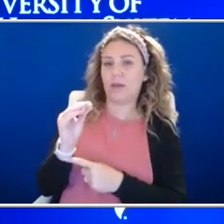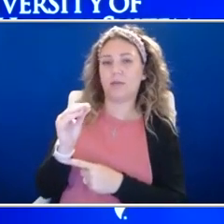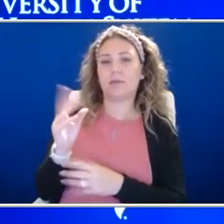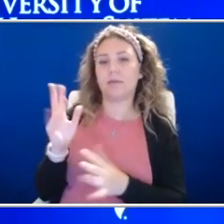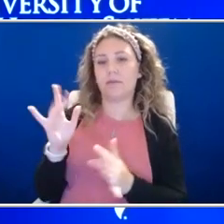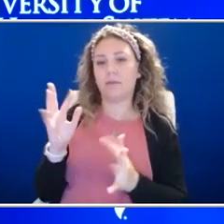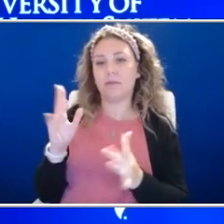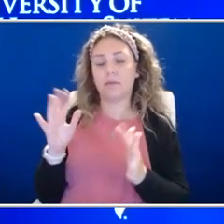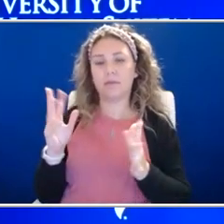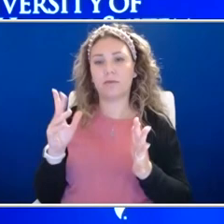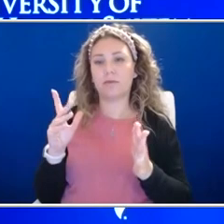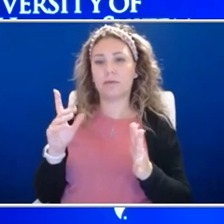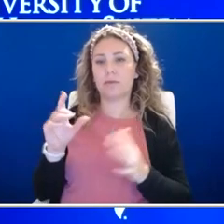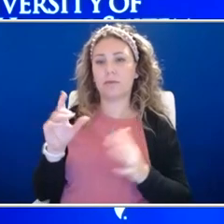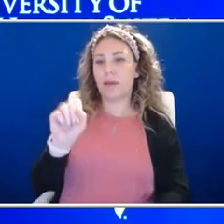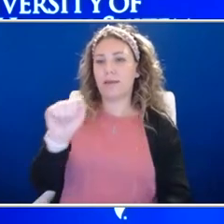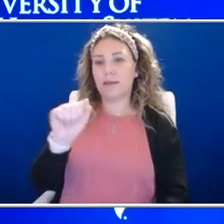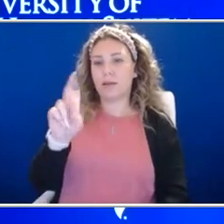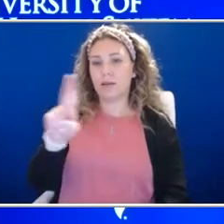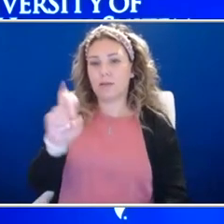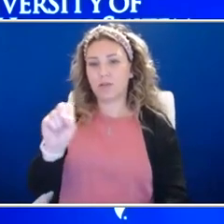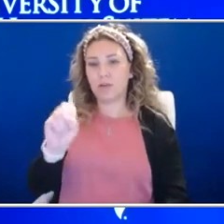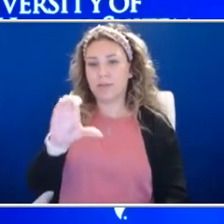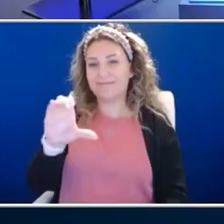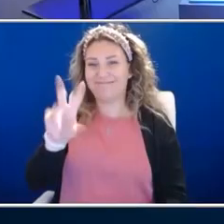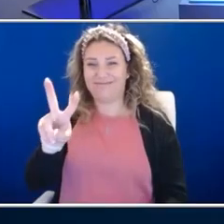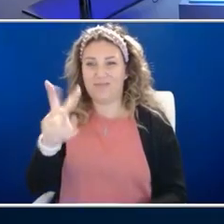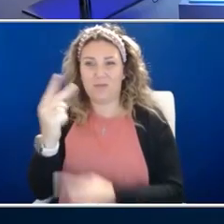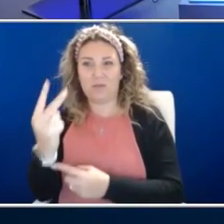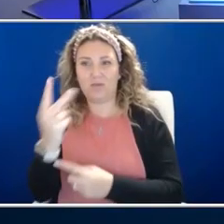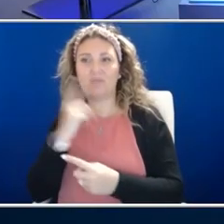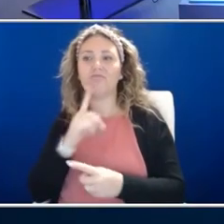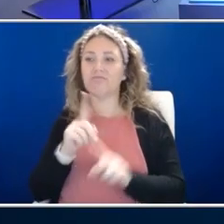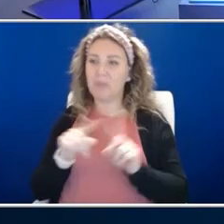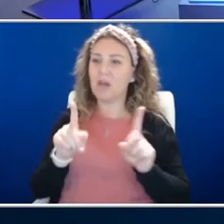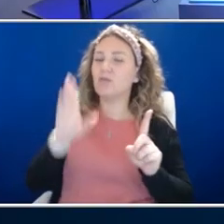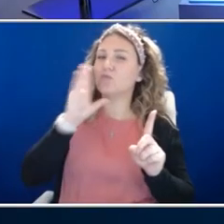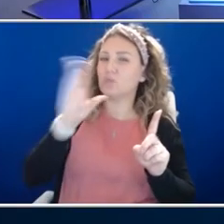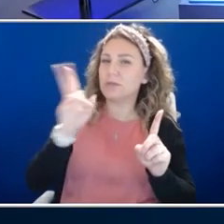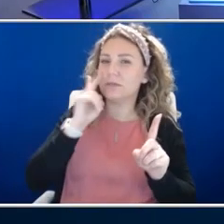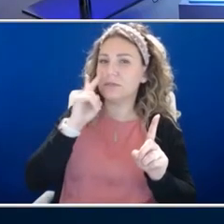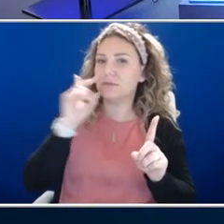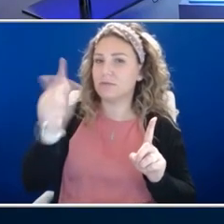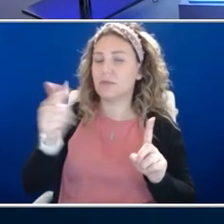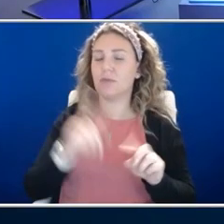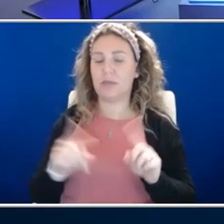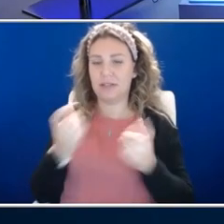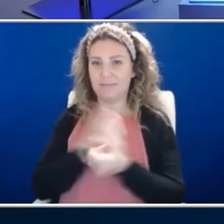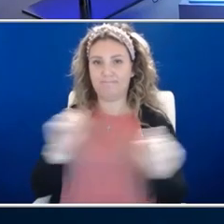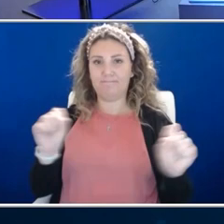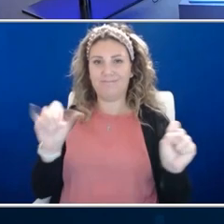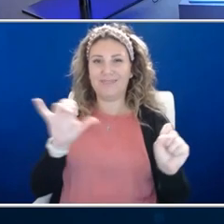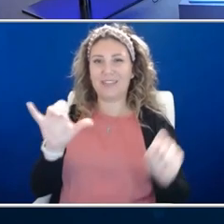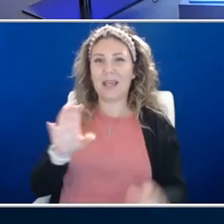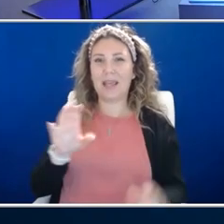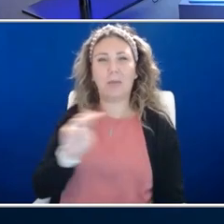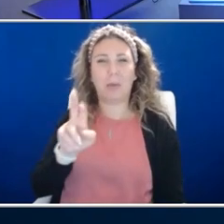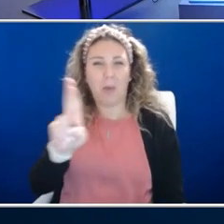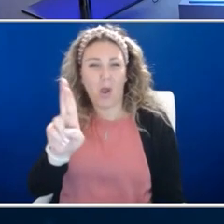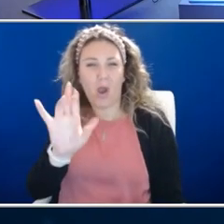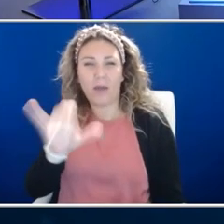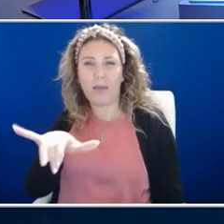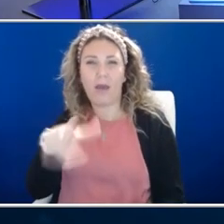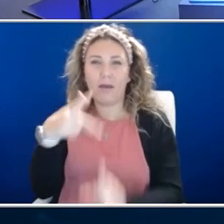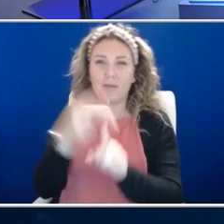and SARS-CoV-2 as well. But I think it's very early stages. Yeah, and you know, even it's just, that would be like the measles, mumps, rubella vaccine or